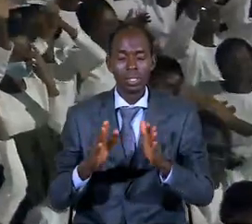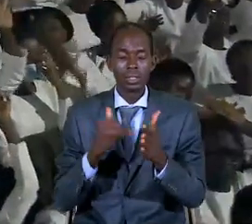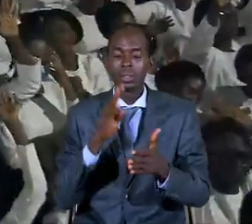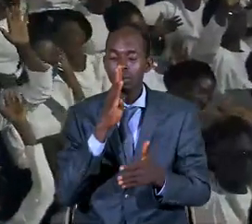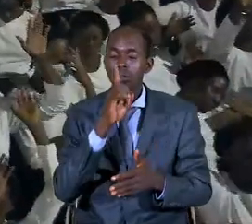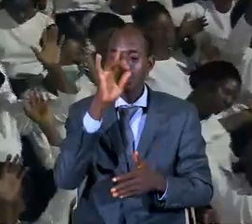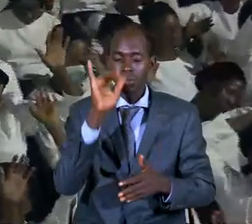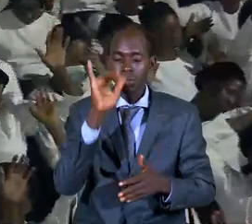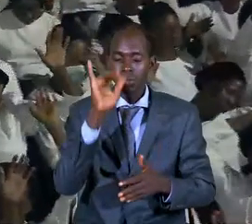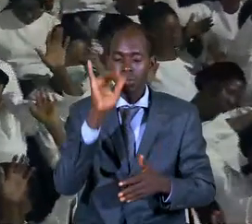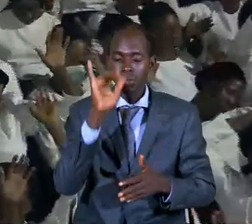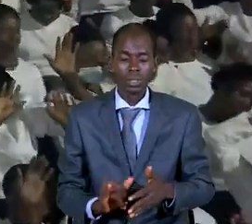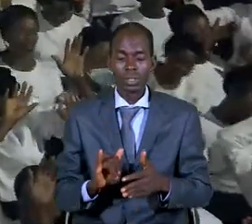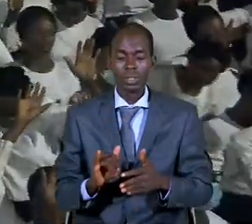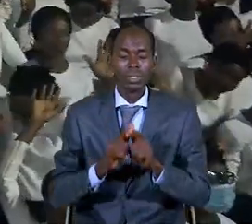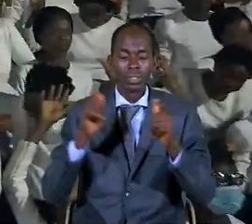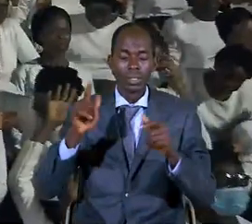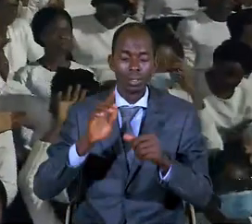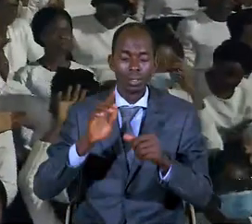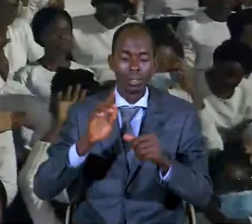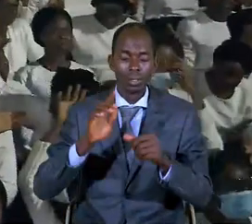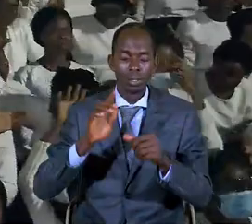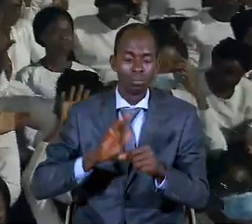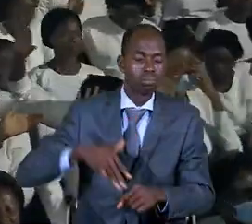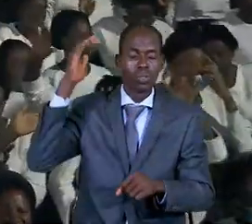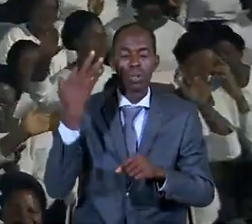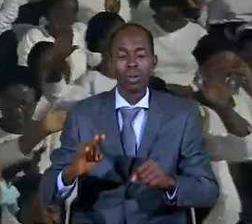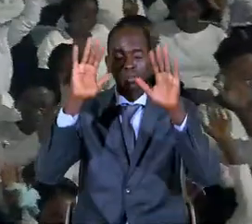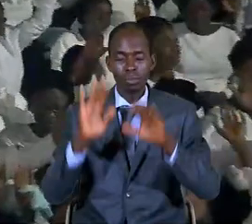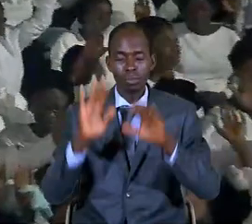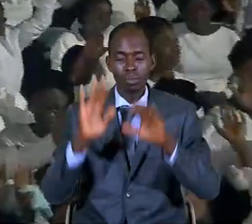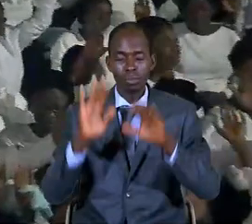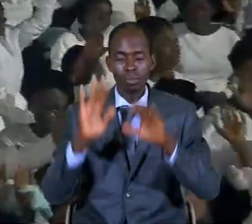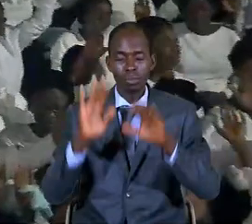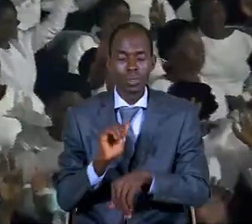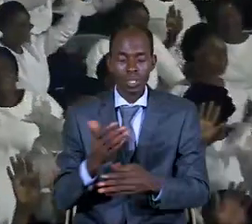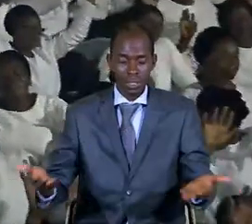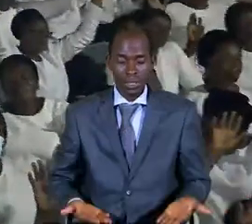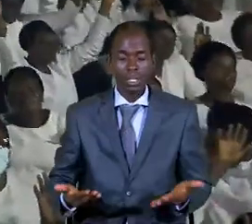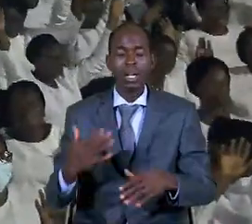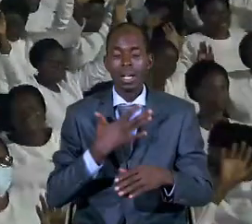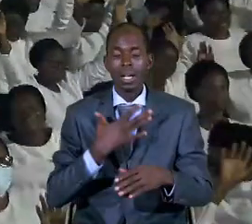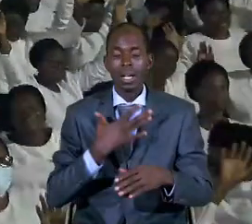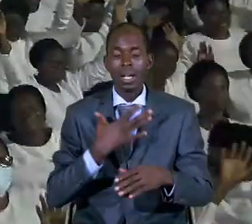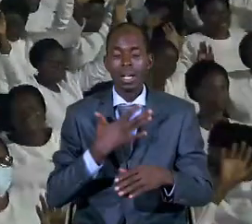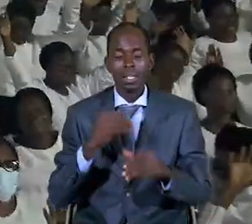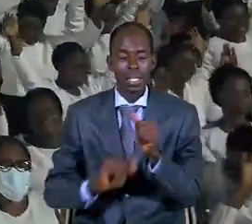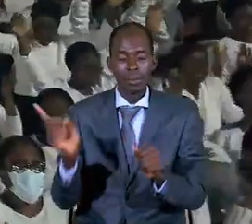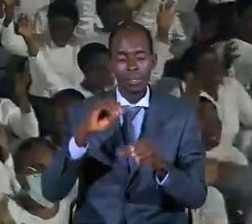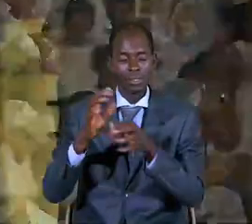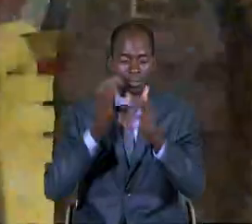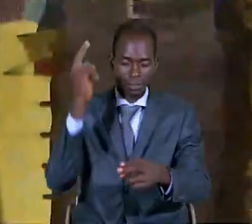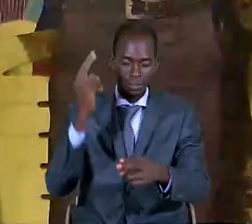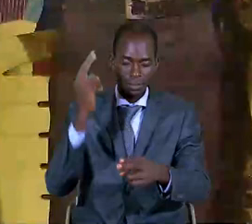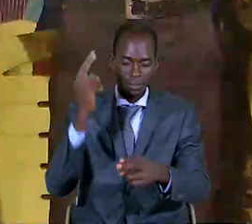really explosion of miracle here on our grounds and everywhere in